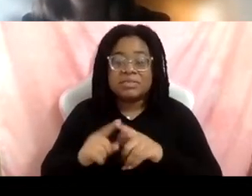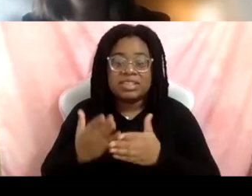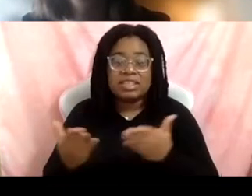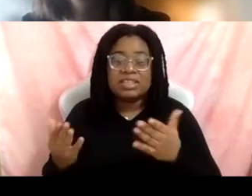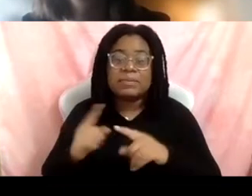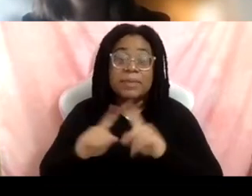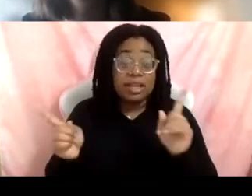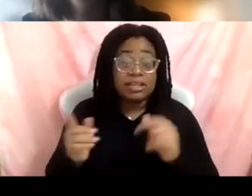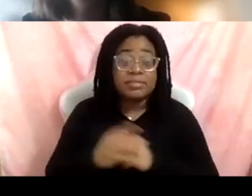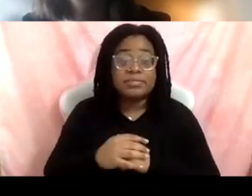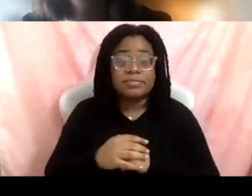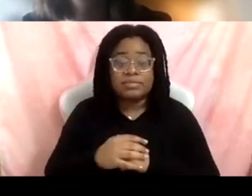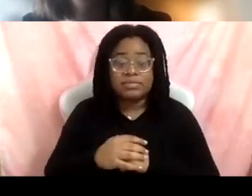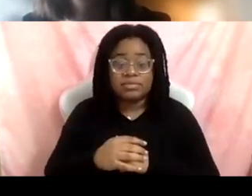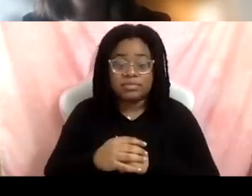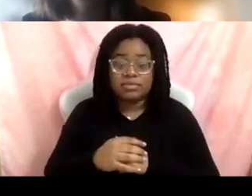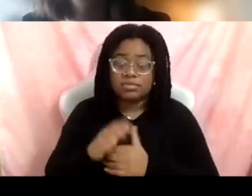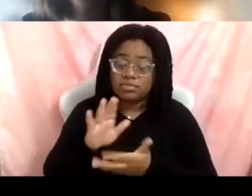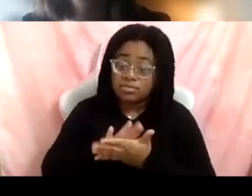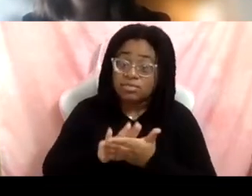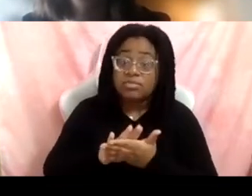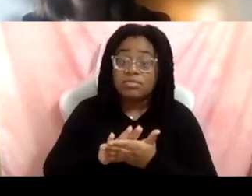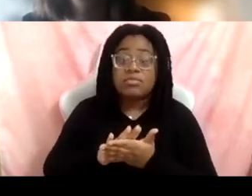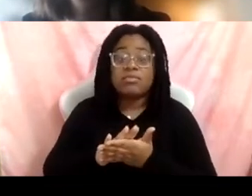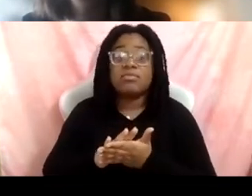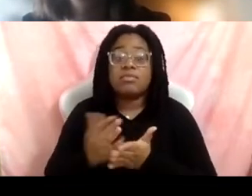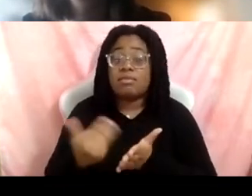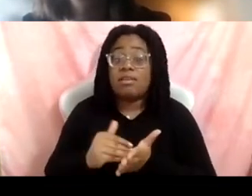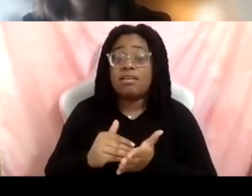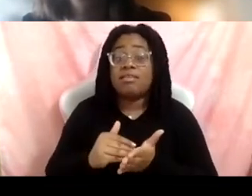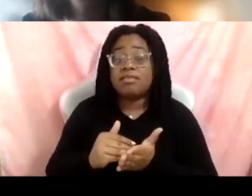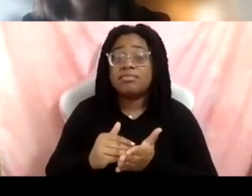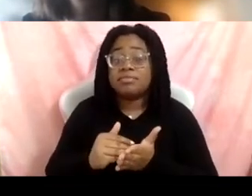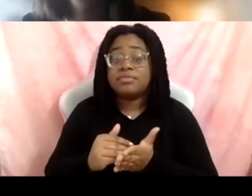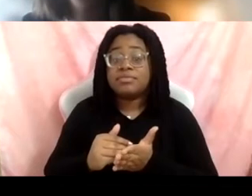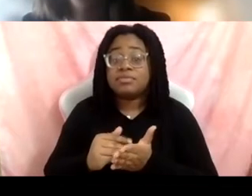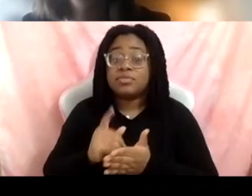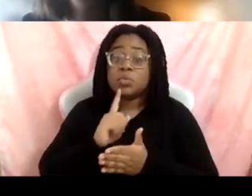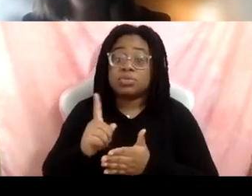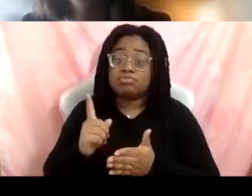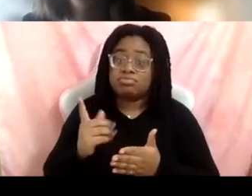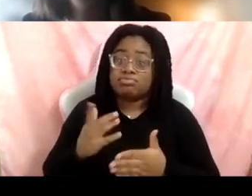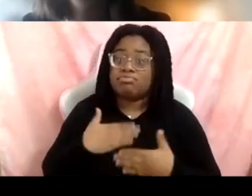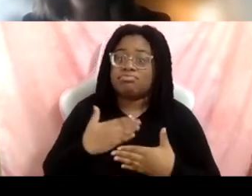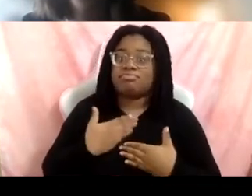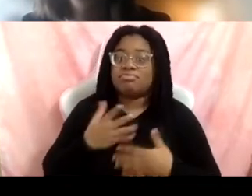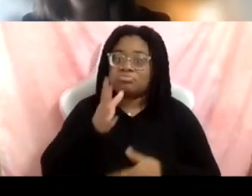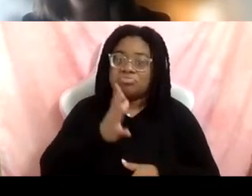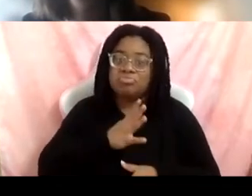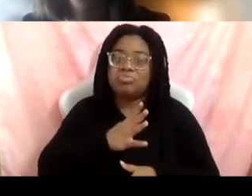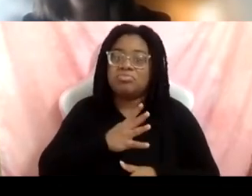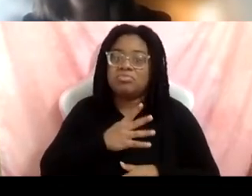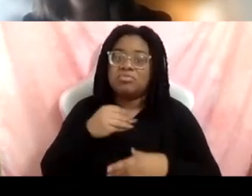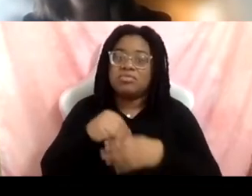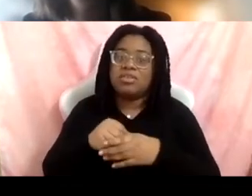But as far as the school was concerned, they did have, again, this was a very jolly woman in a room